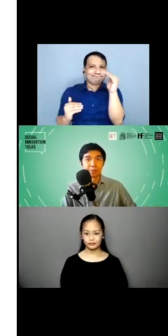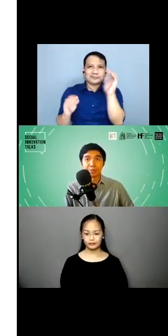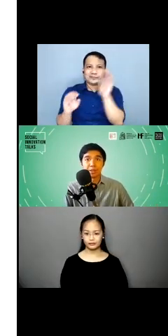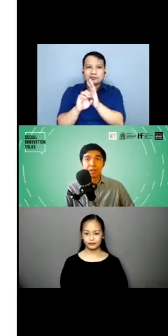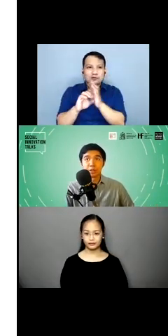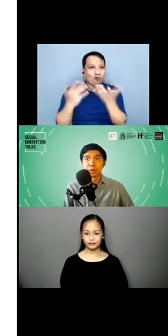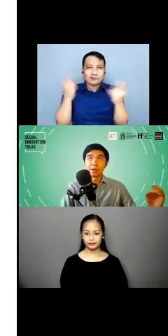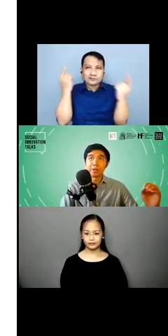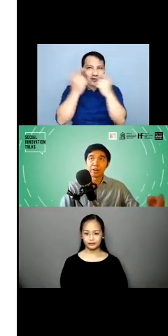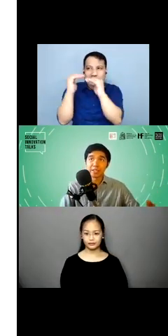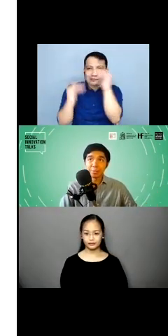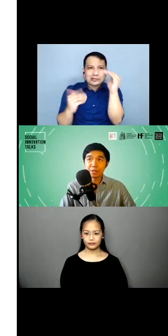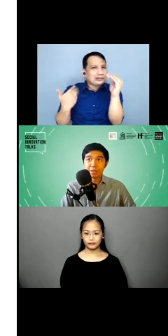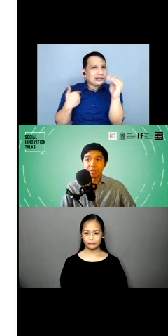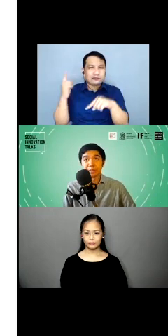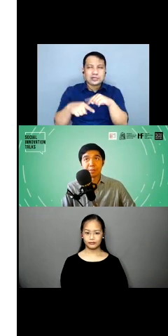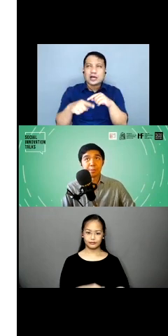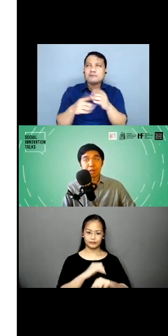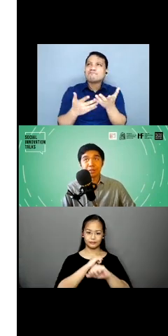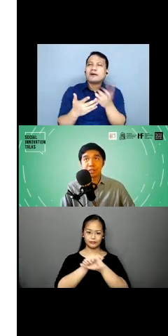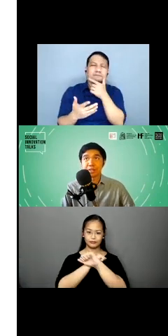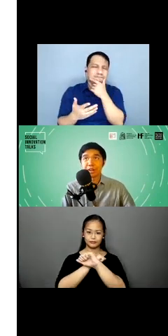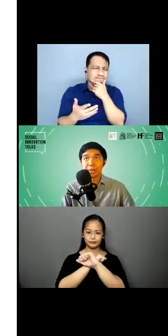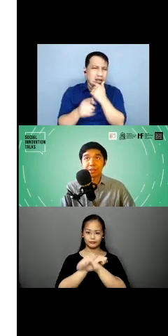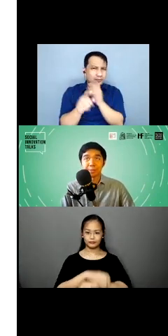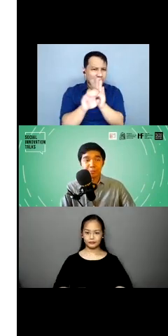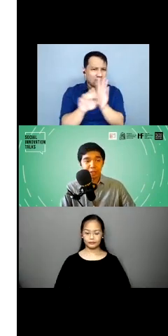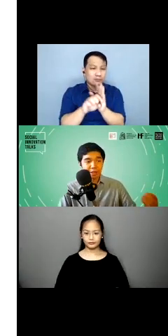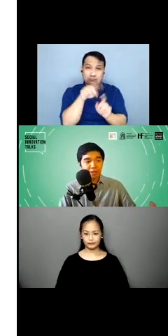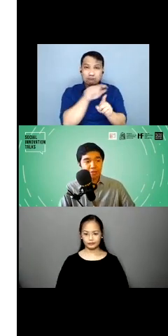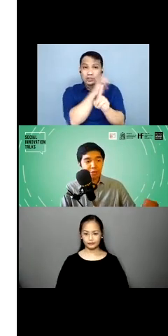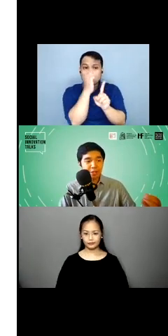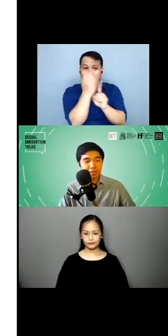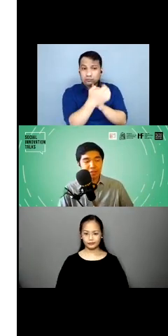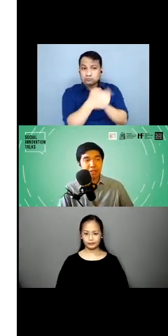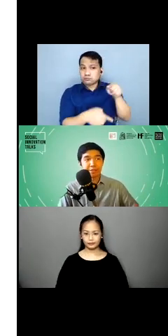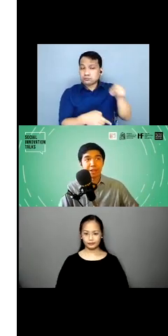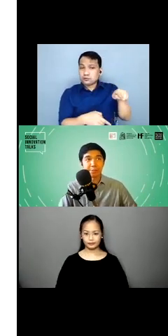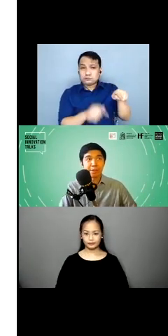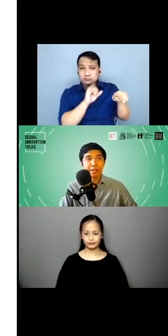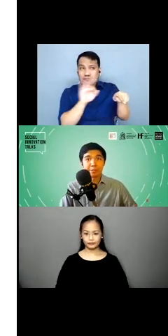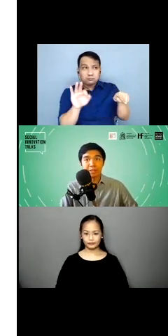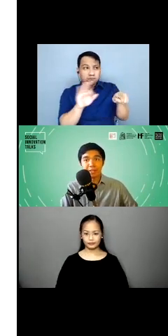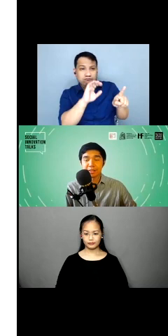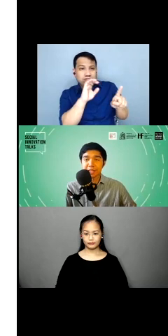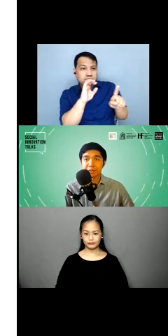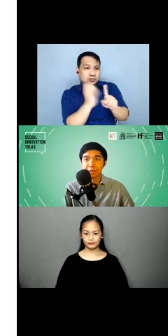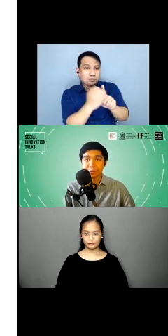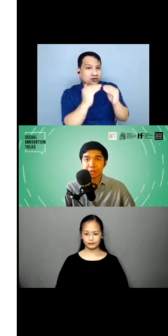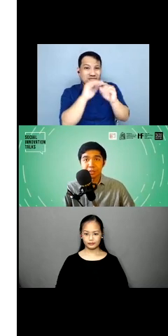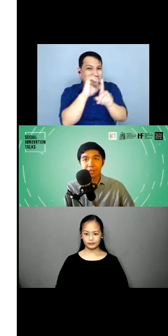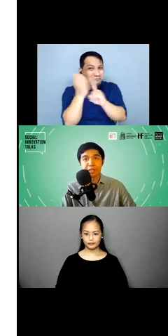goal. So, for example, the most obvious is environmental. If you cannot sustain the environment, it means that the